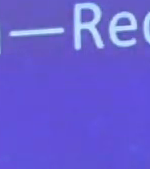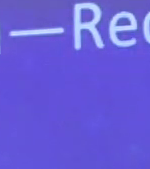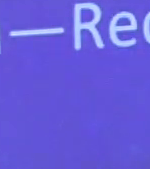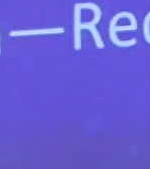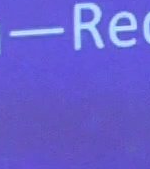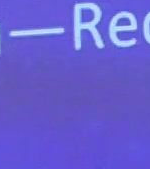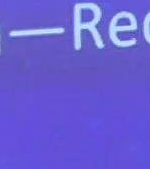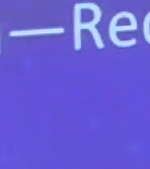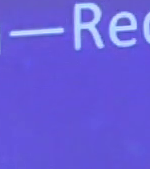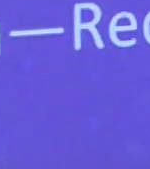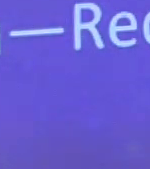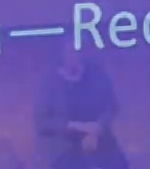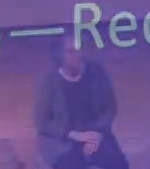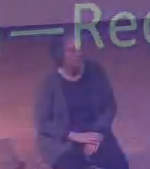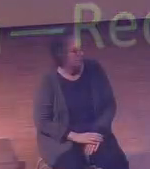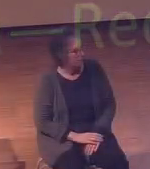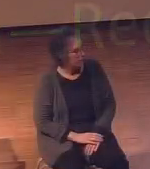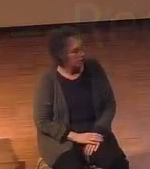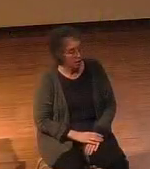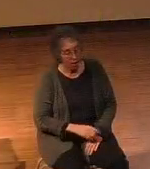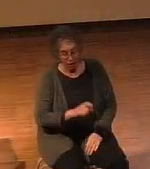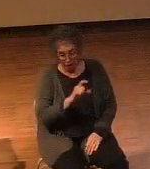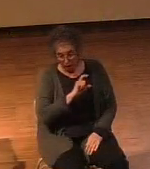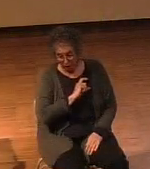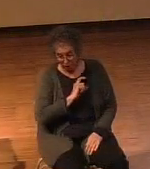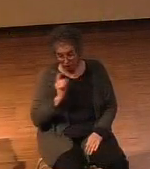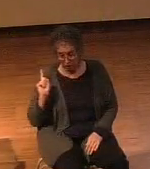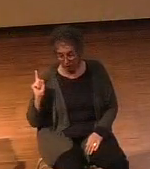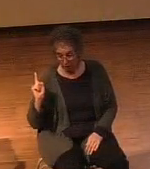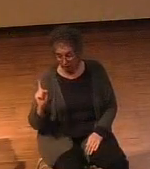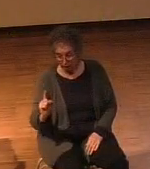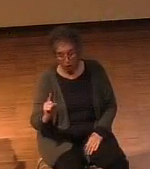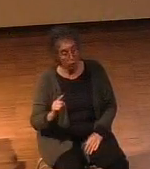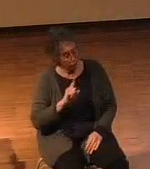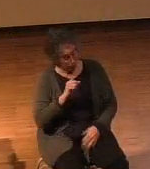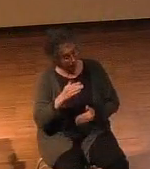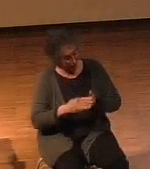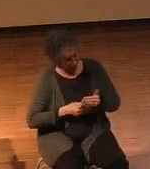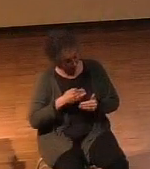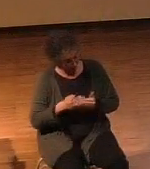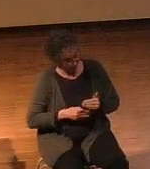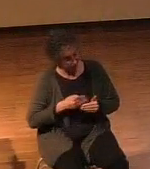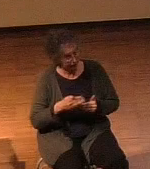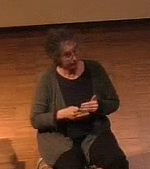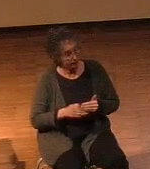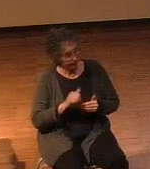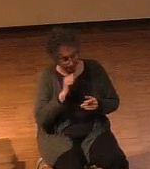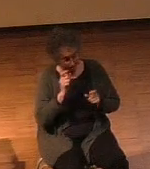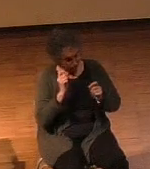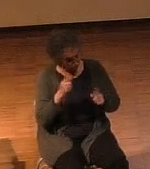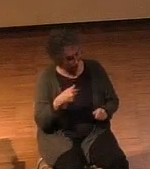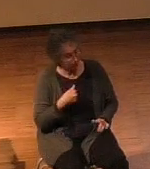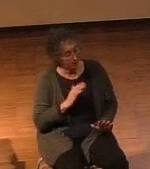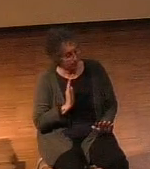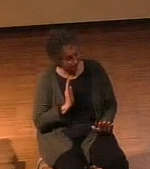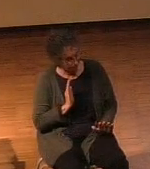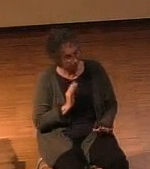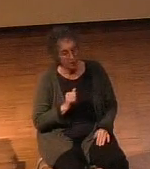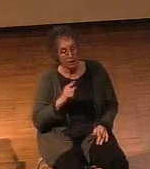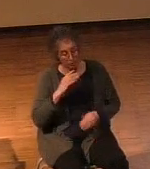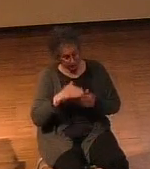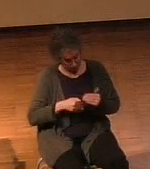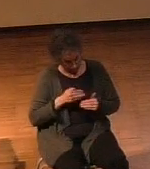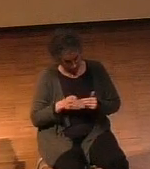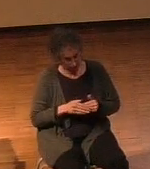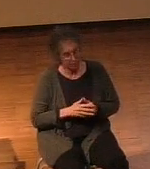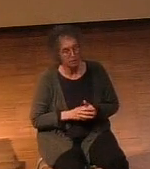her. The officer was actually kind. And that's not surprising, I will say. He was